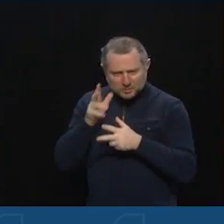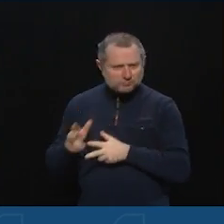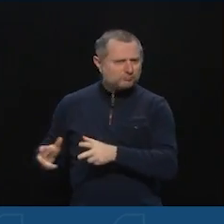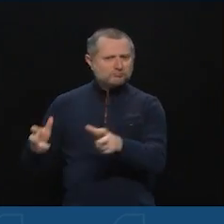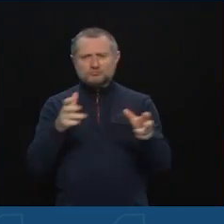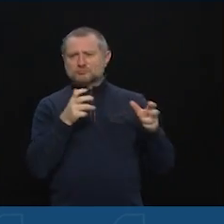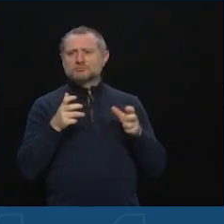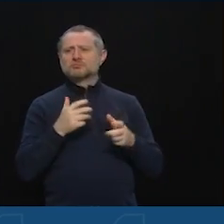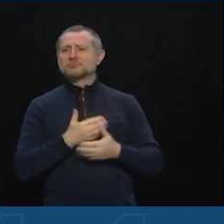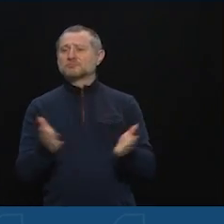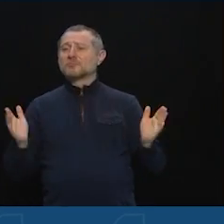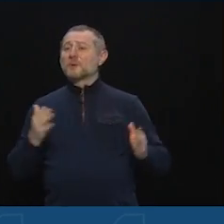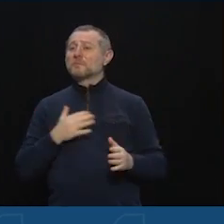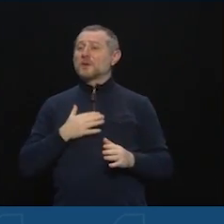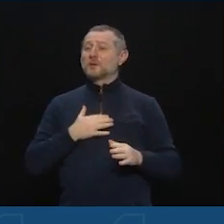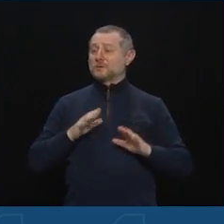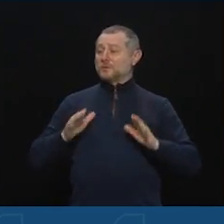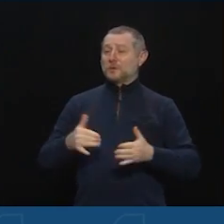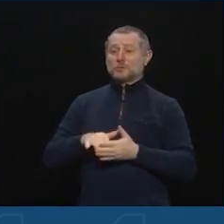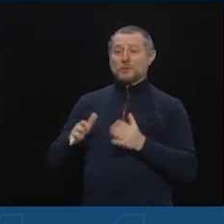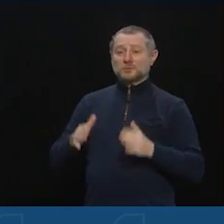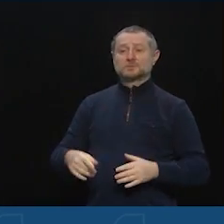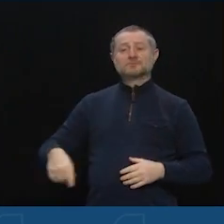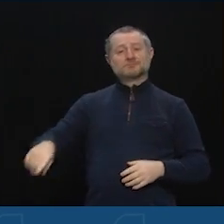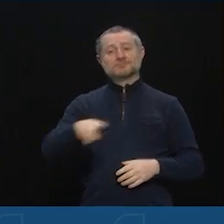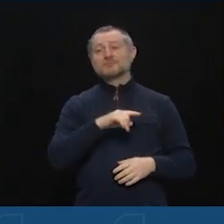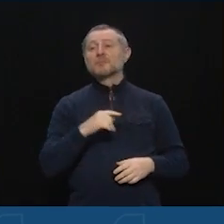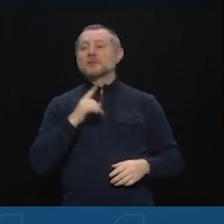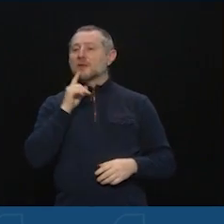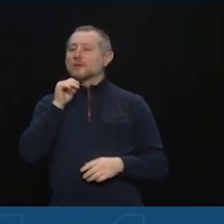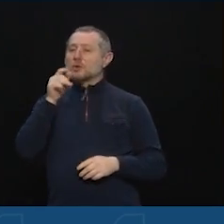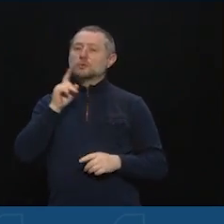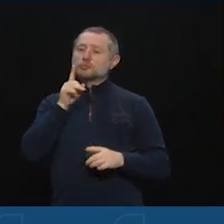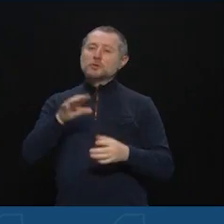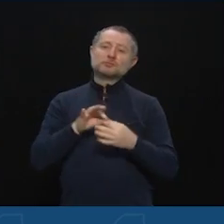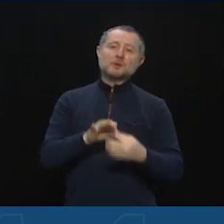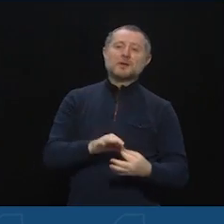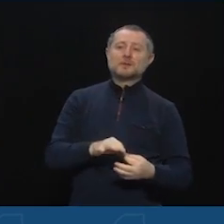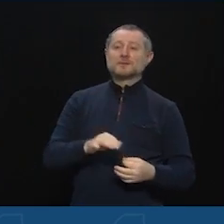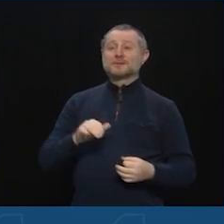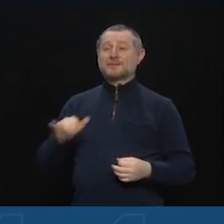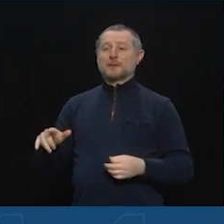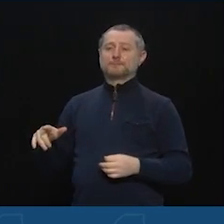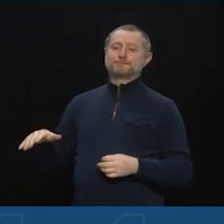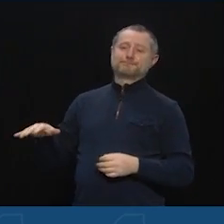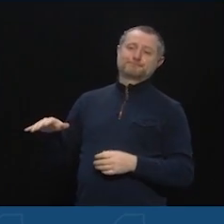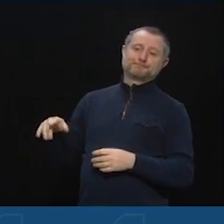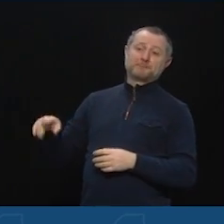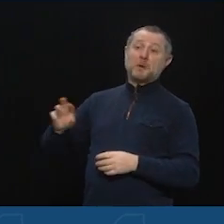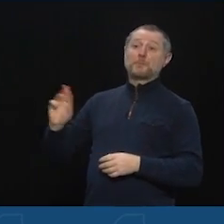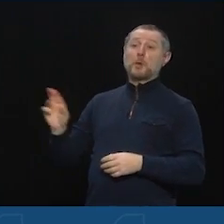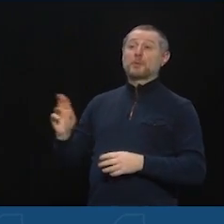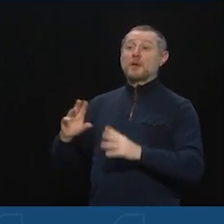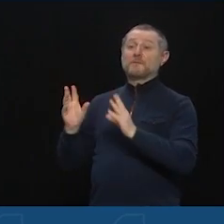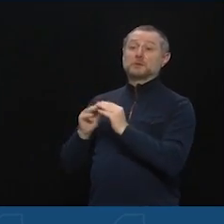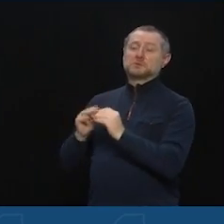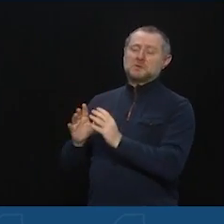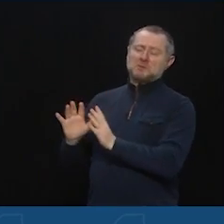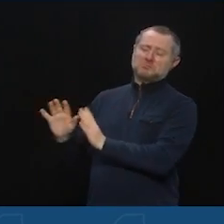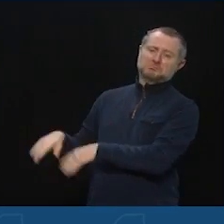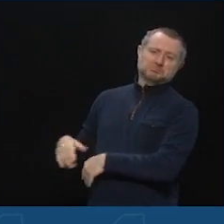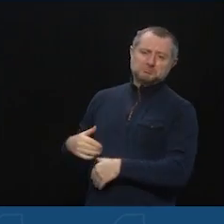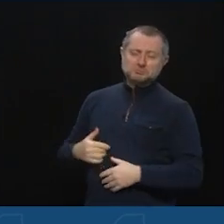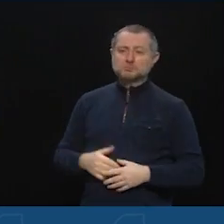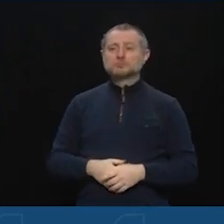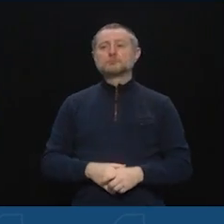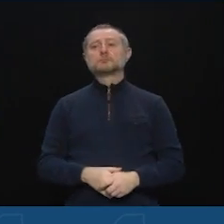my constituents. So that is also, it really has nothing to do with the timing of this convention. So, and what I'm going to run